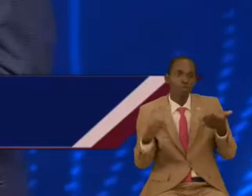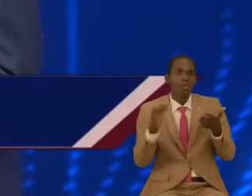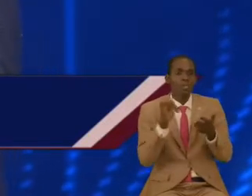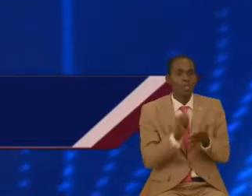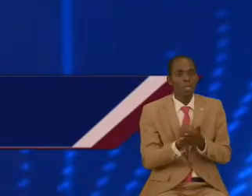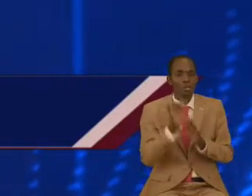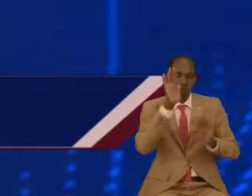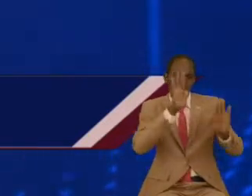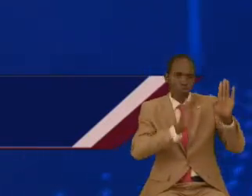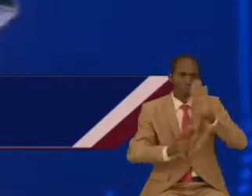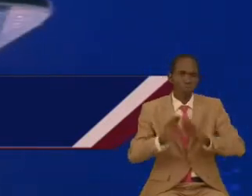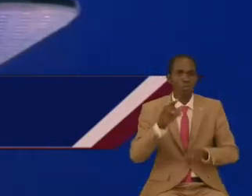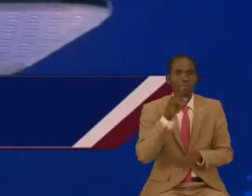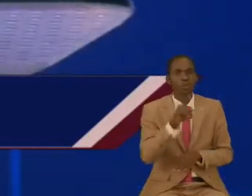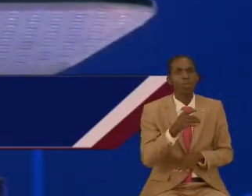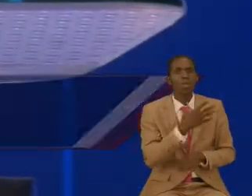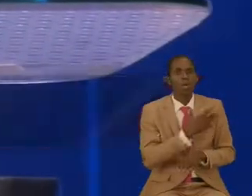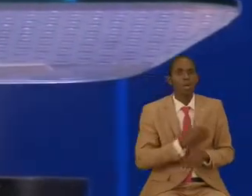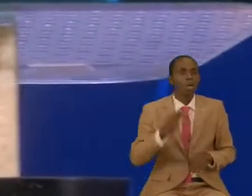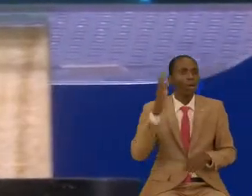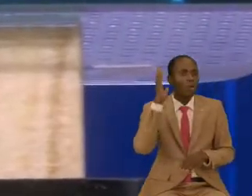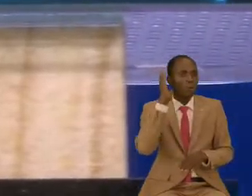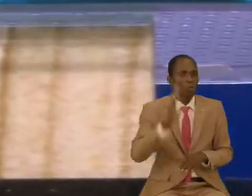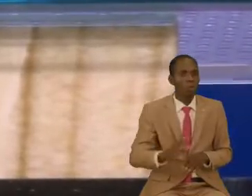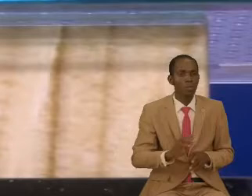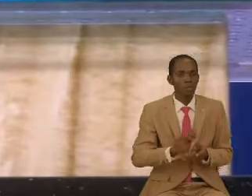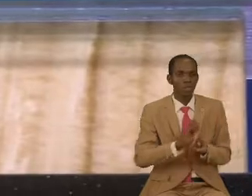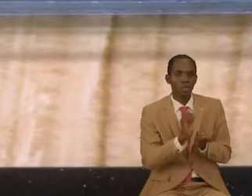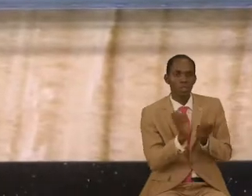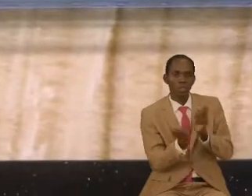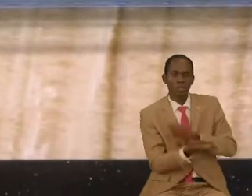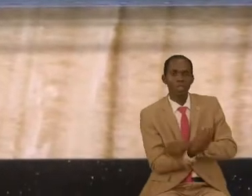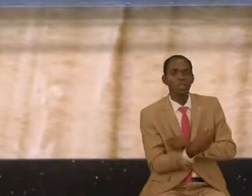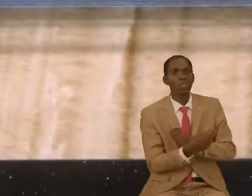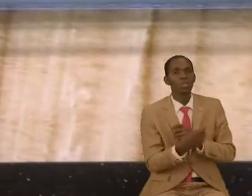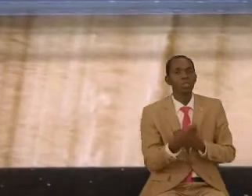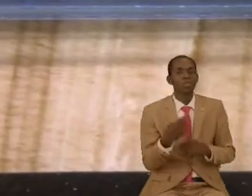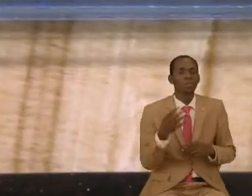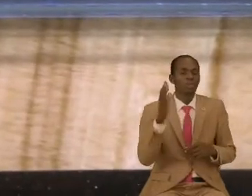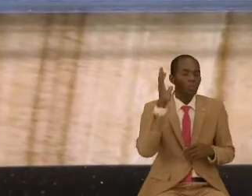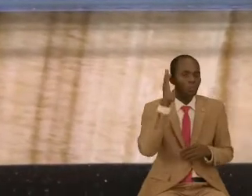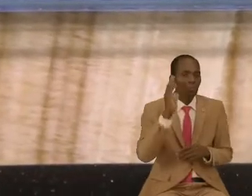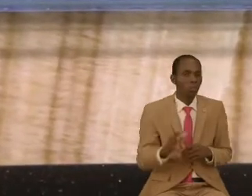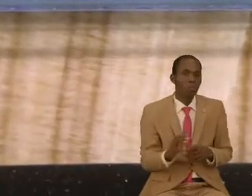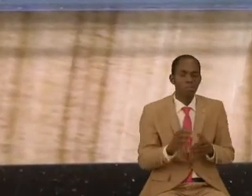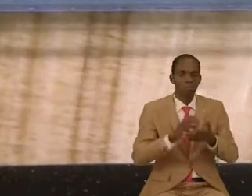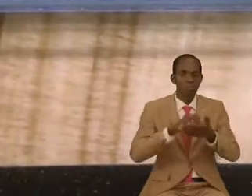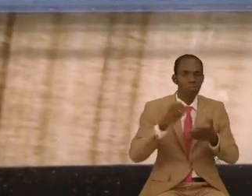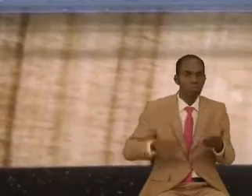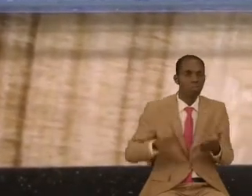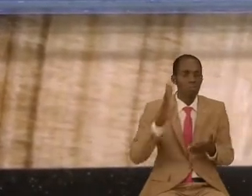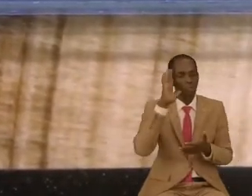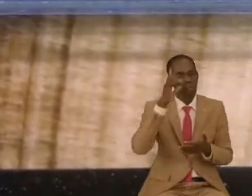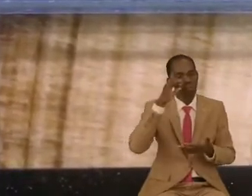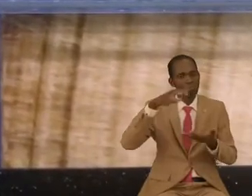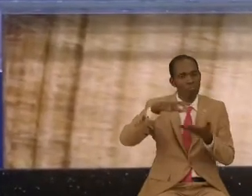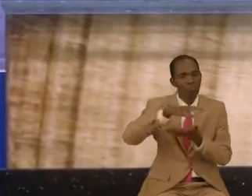that trouble you and will pervert, adulterate,